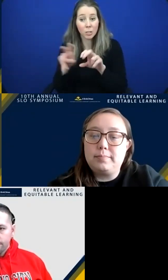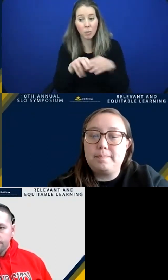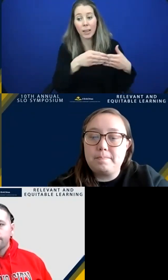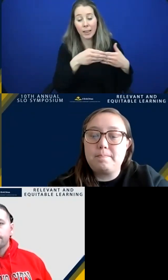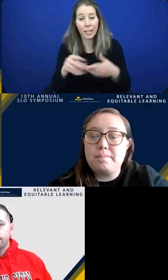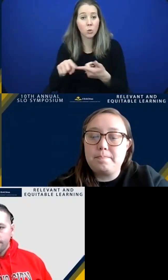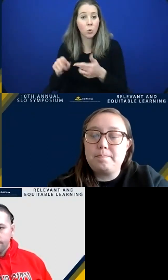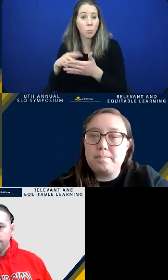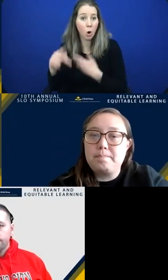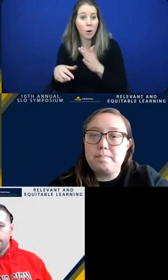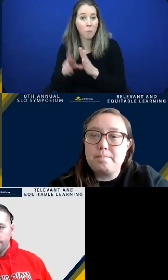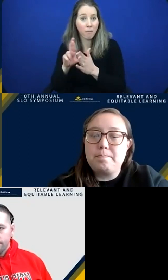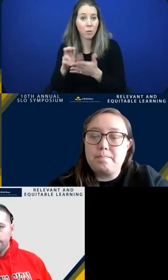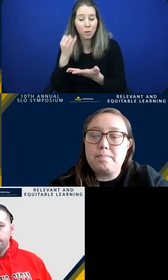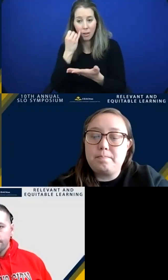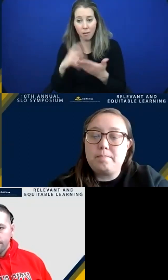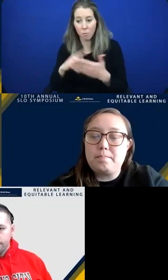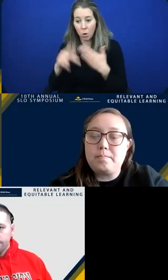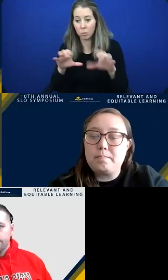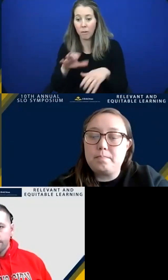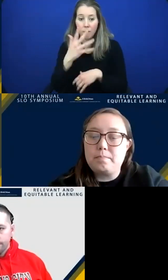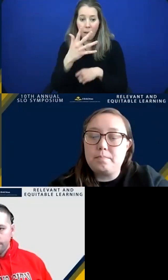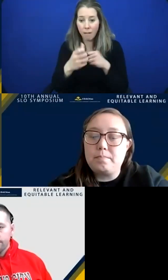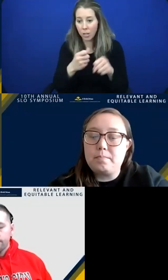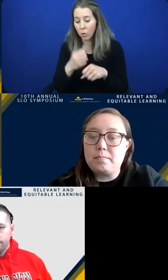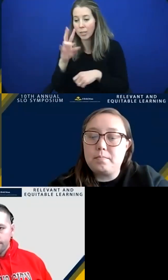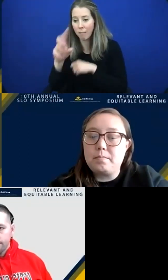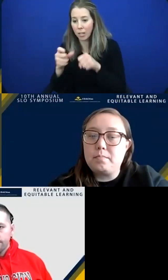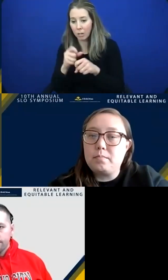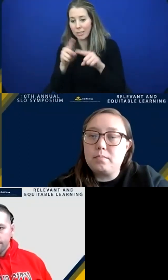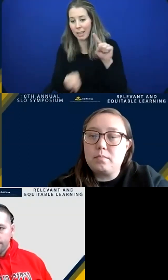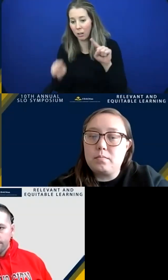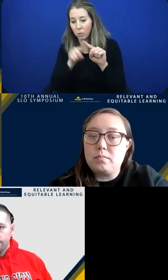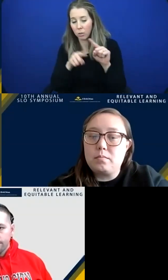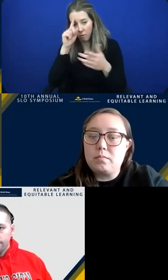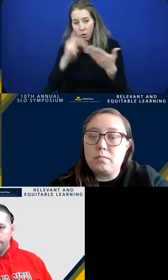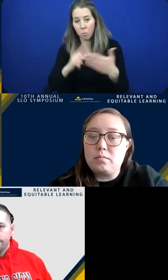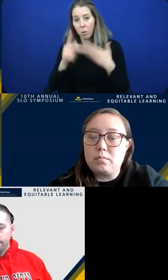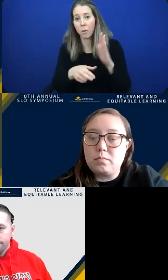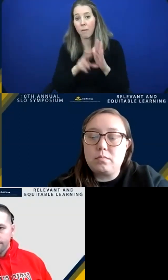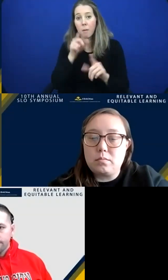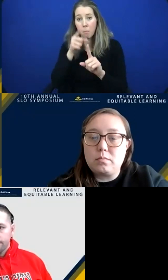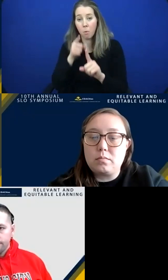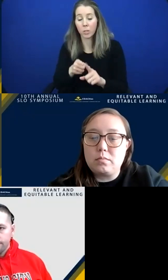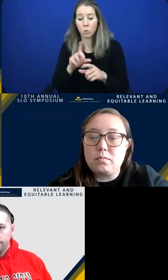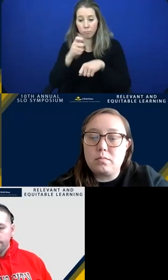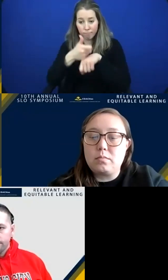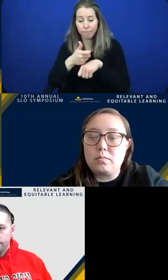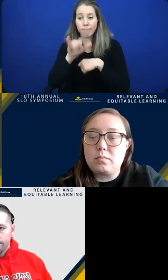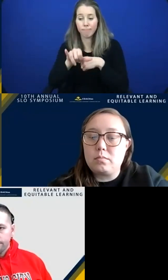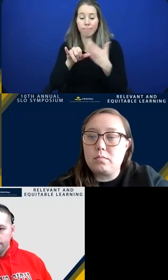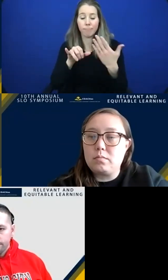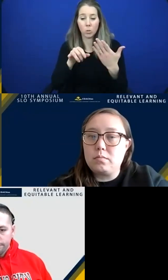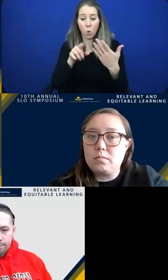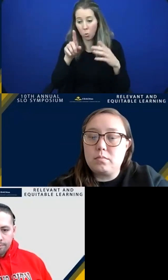program review. If programs are doing 5-year or 7-year cycles of program review, the whole point is to build that ongoing assessment cycle to the program review when they